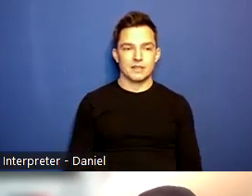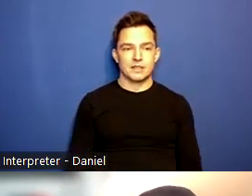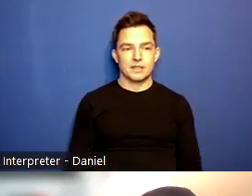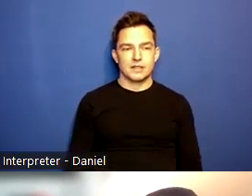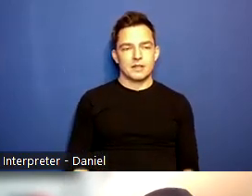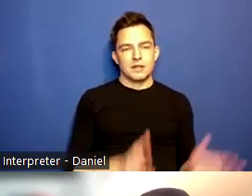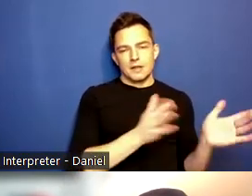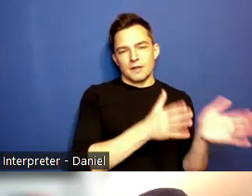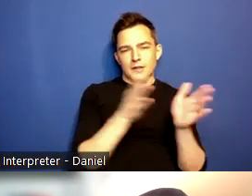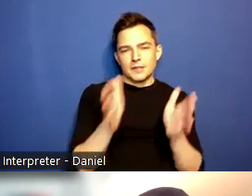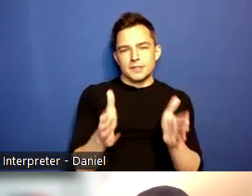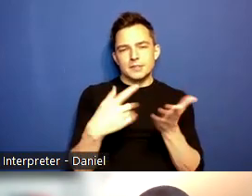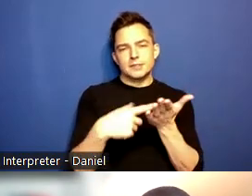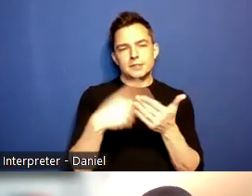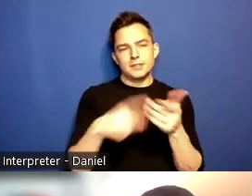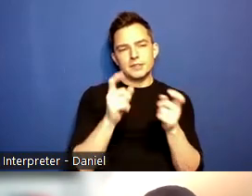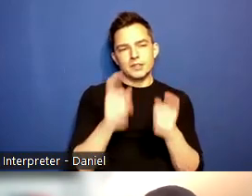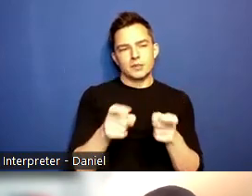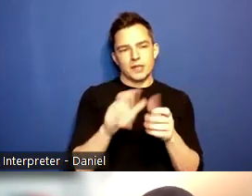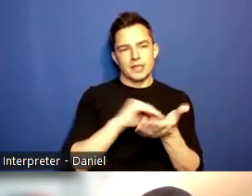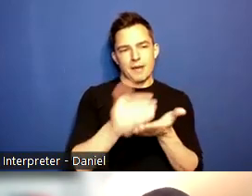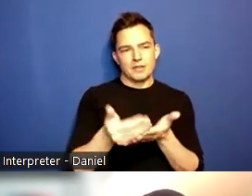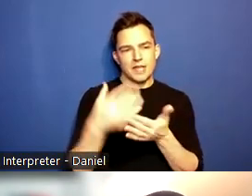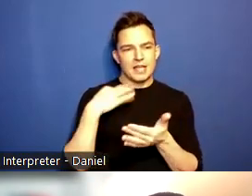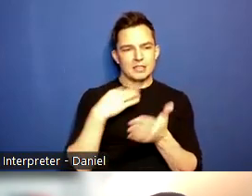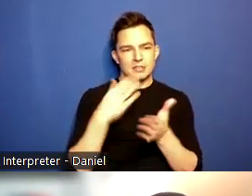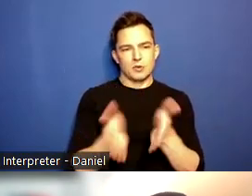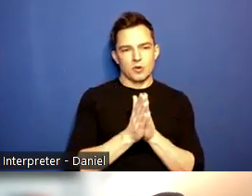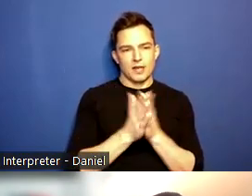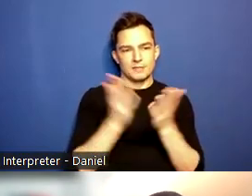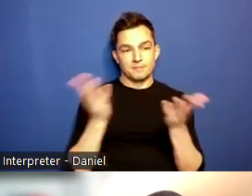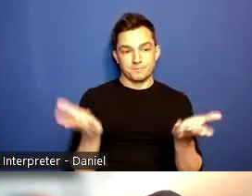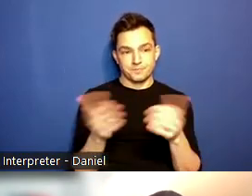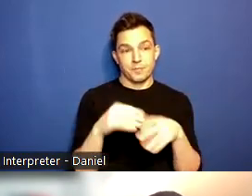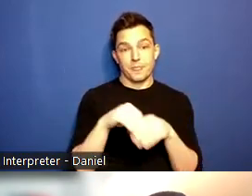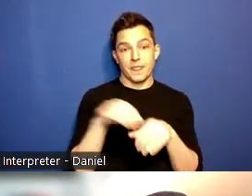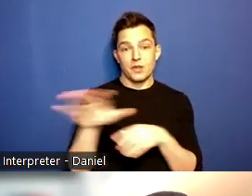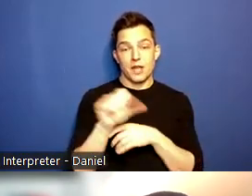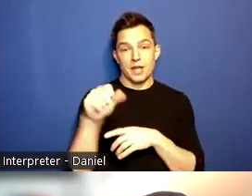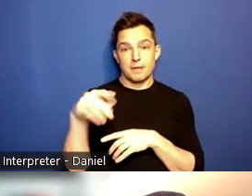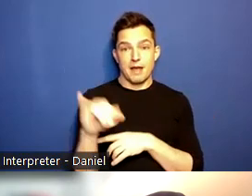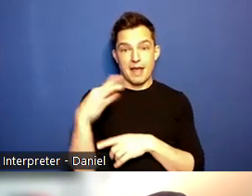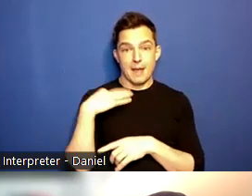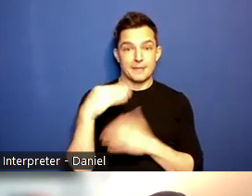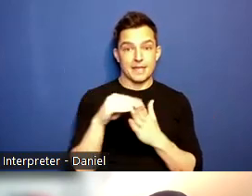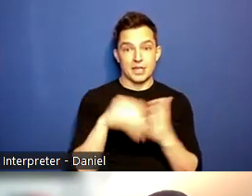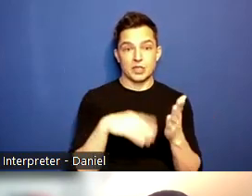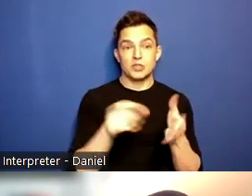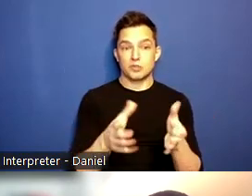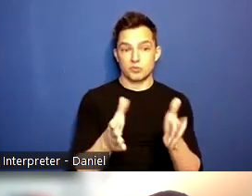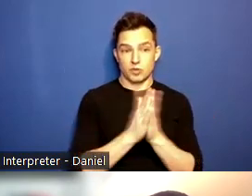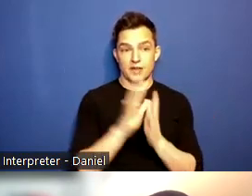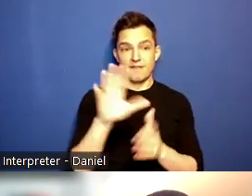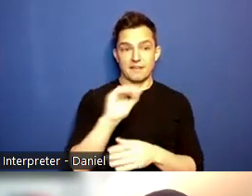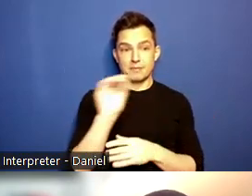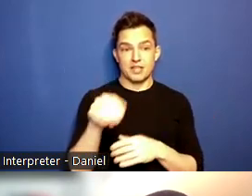Now let's talk about grant amounts and eligible requests. In your SPI application, you can request